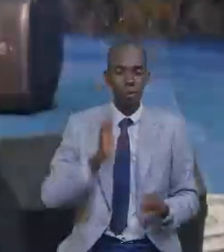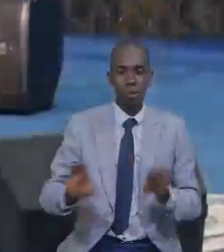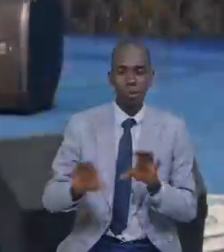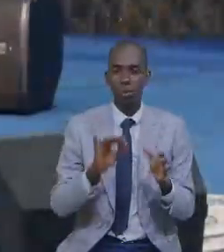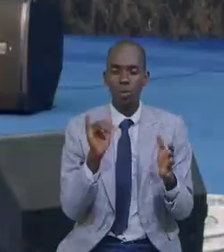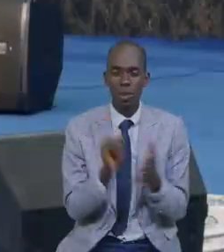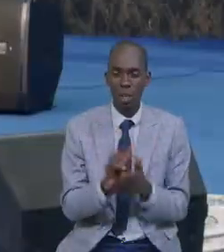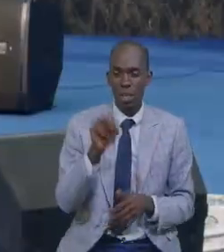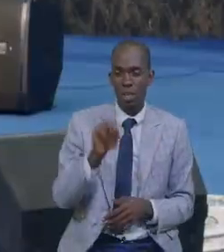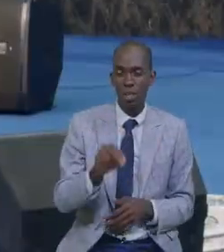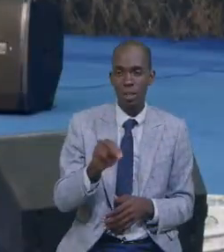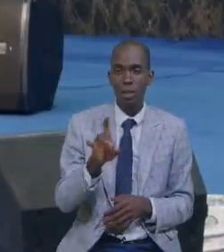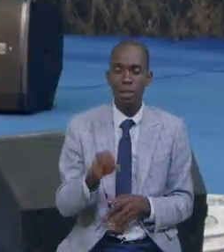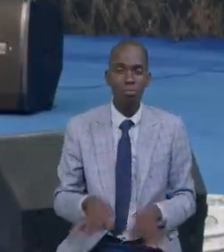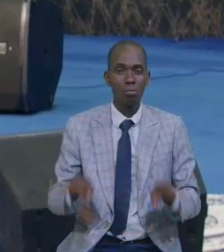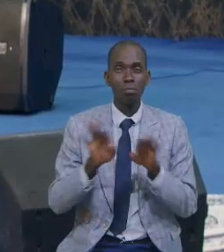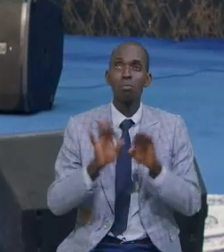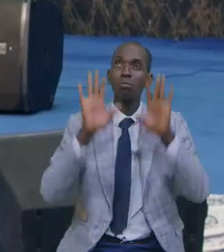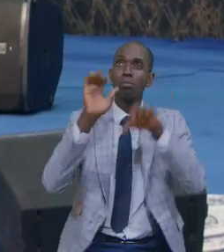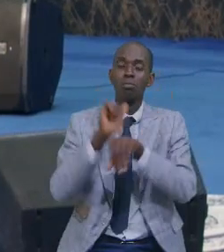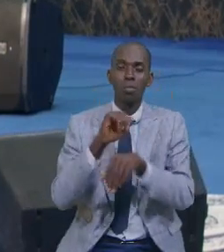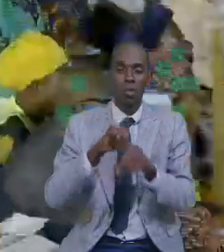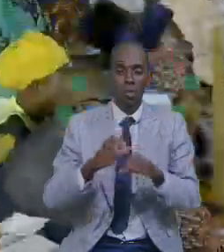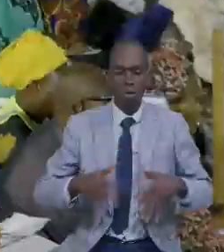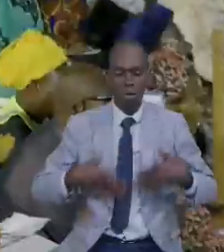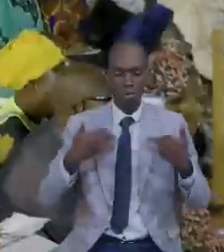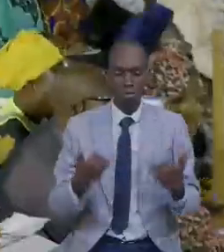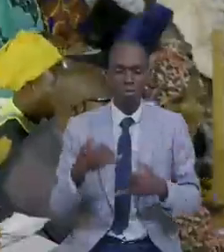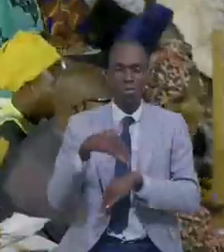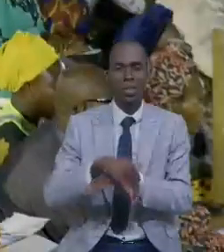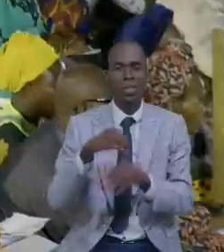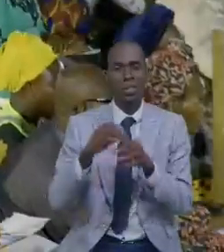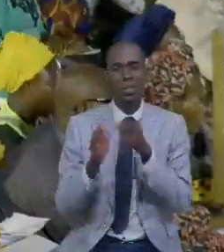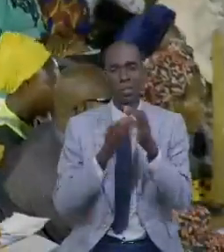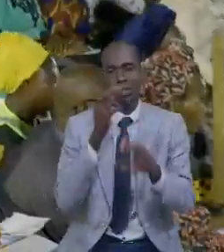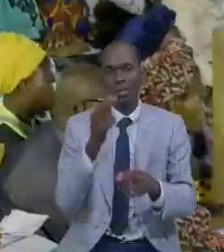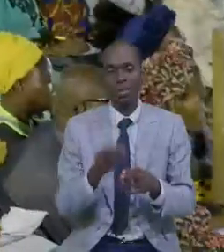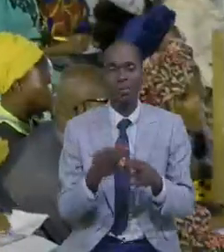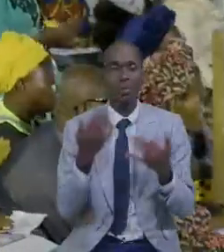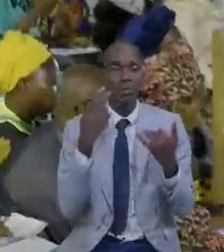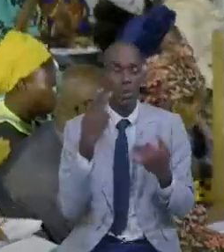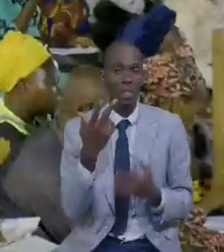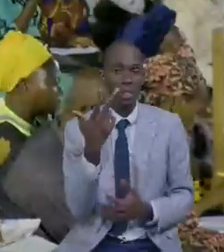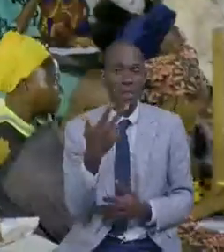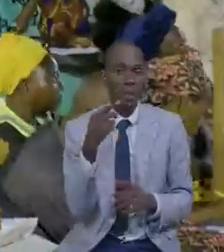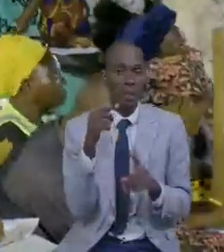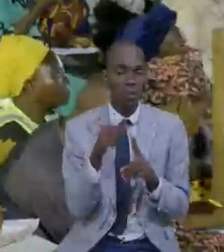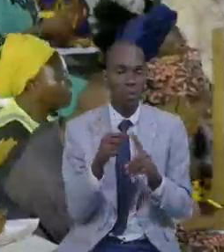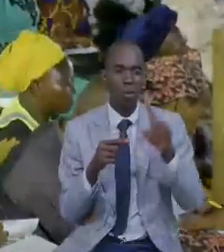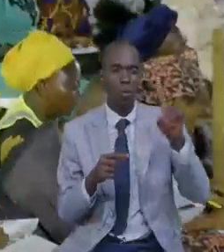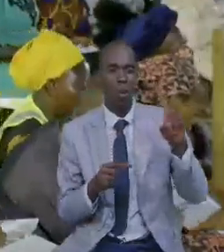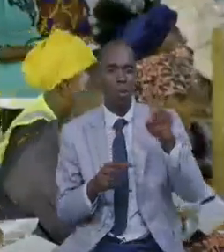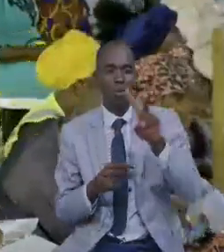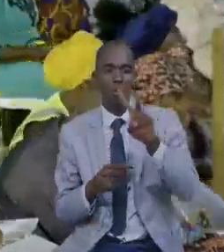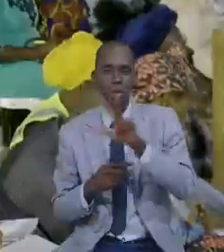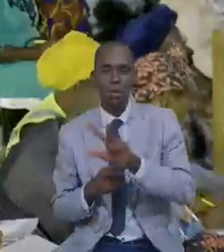miracle in your life tonight, in Jesus' name. Let's look at three things. One, two, three. Like we're